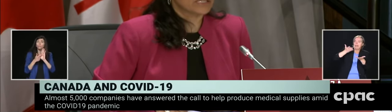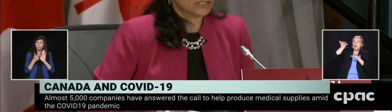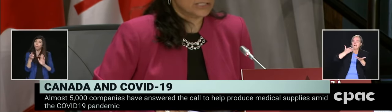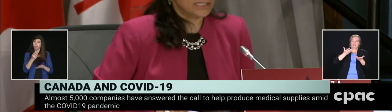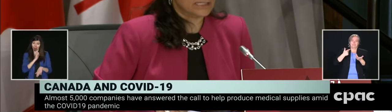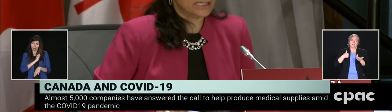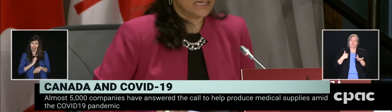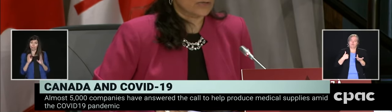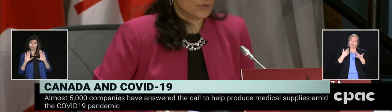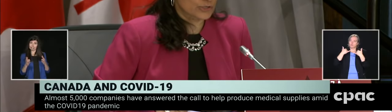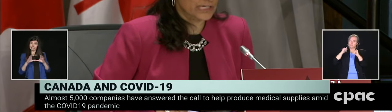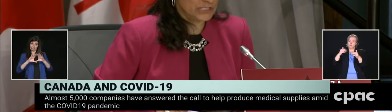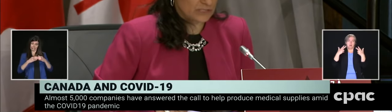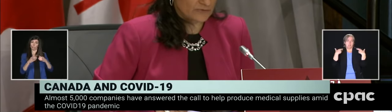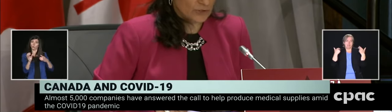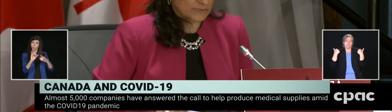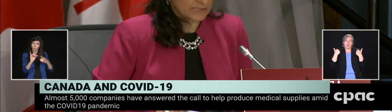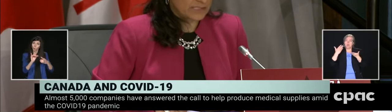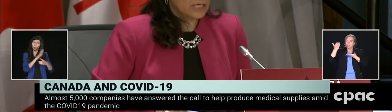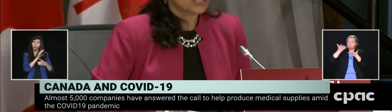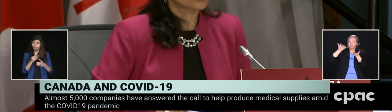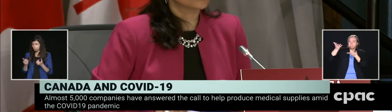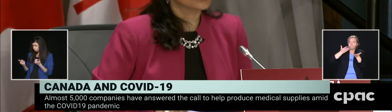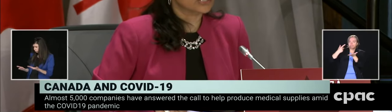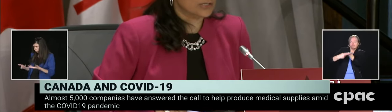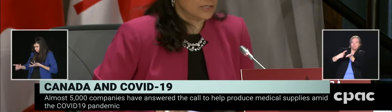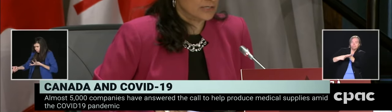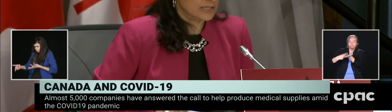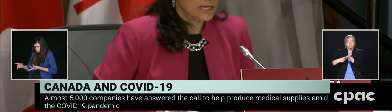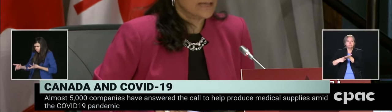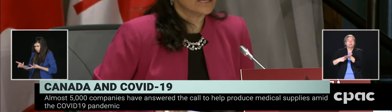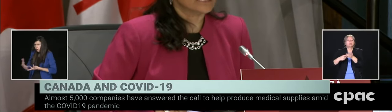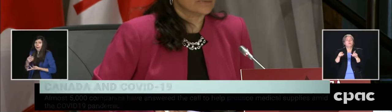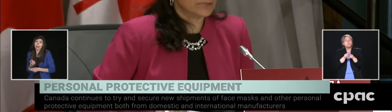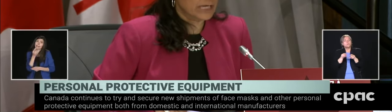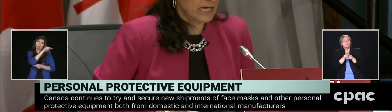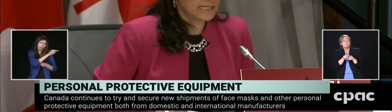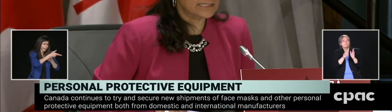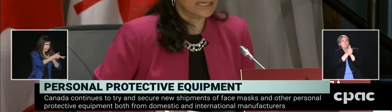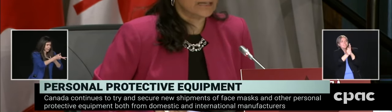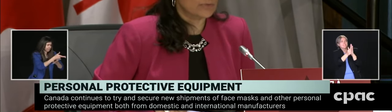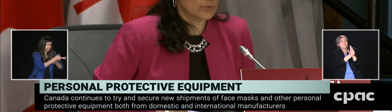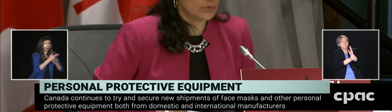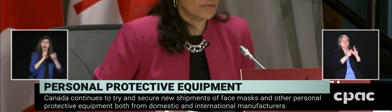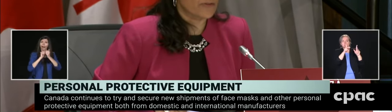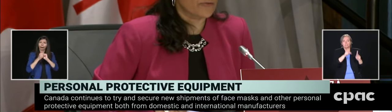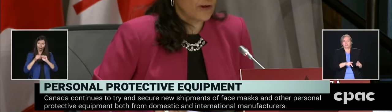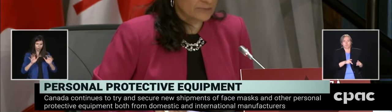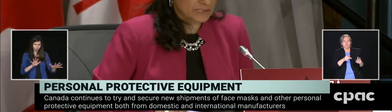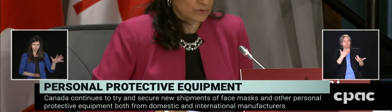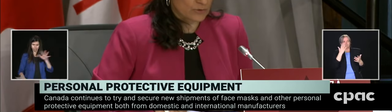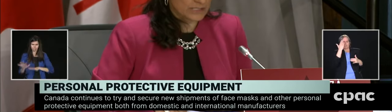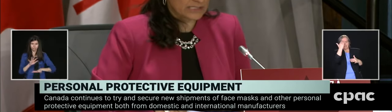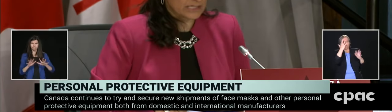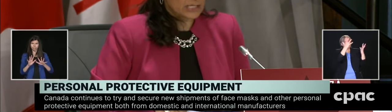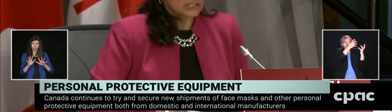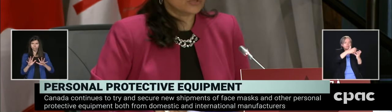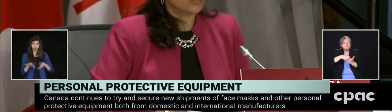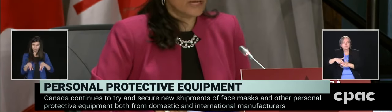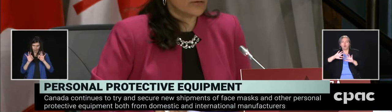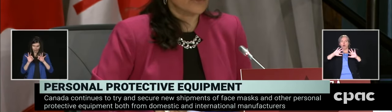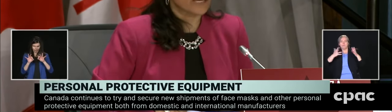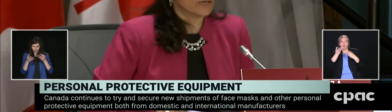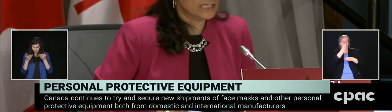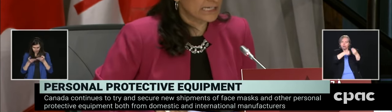on-the-ground logistics and coordination firms, to ensure that supplies can move from source